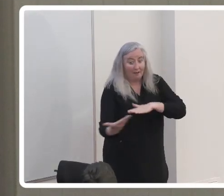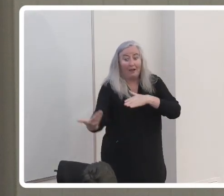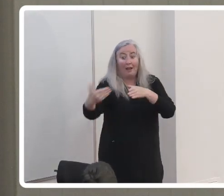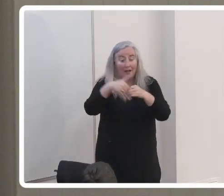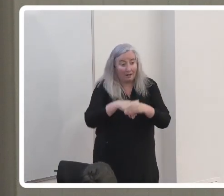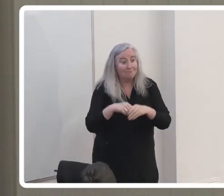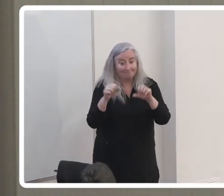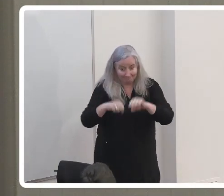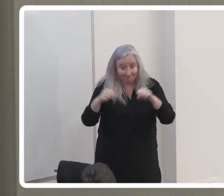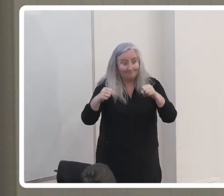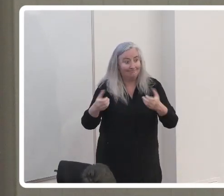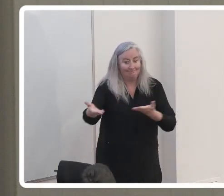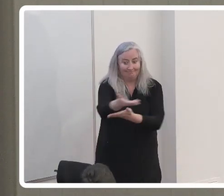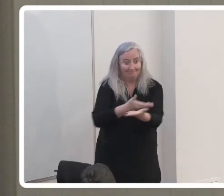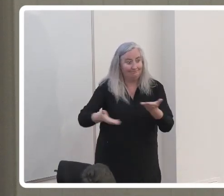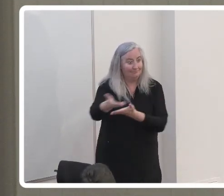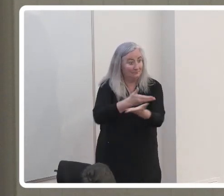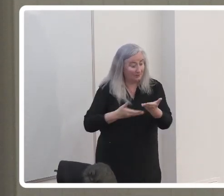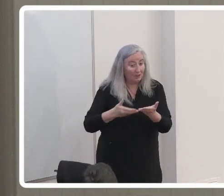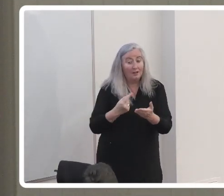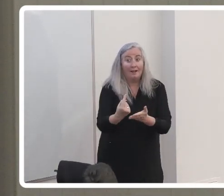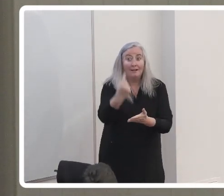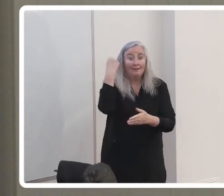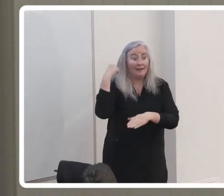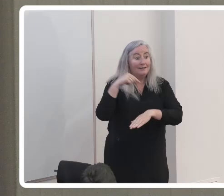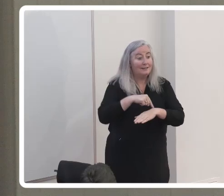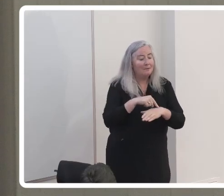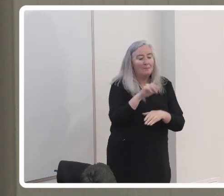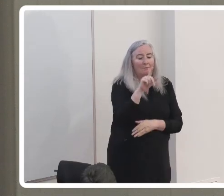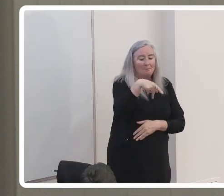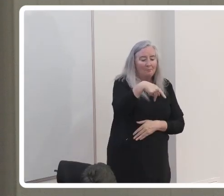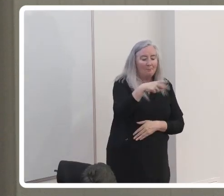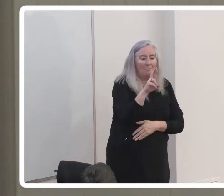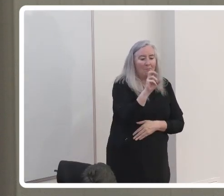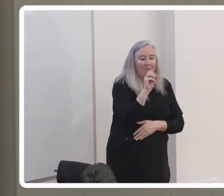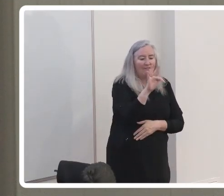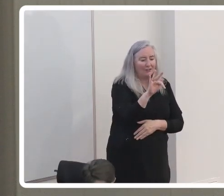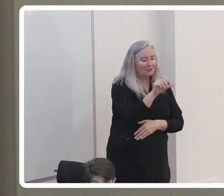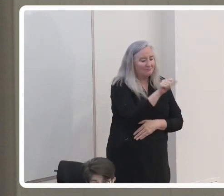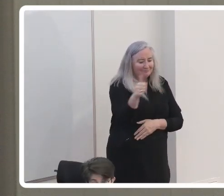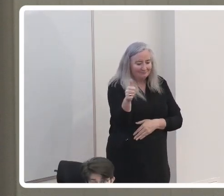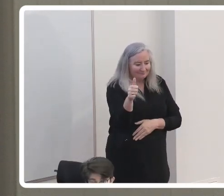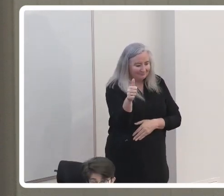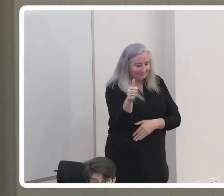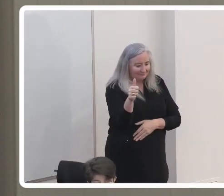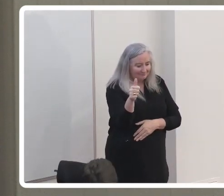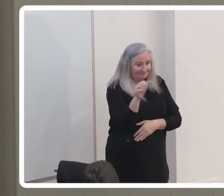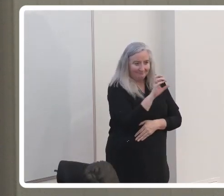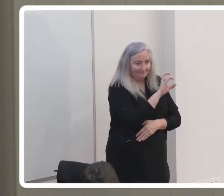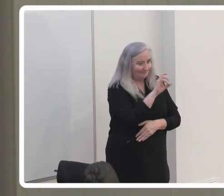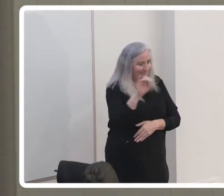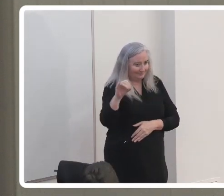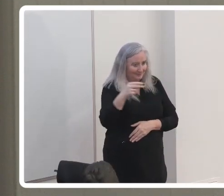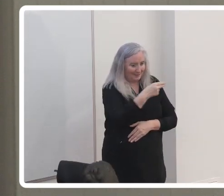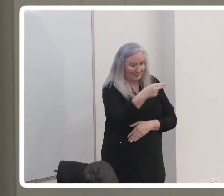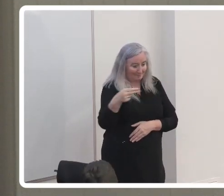also a game-changer for us was that the committee, chaired by the Professor Teresia Degener, with Professor Jonas Ruskus serving